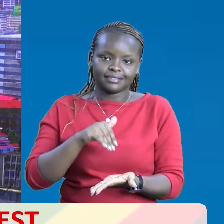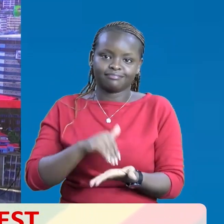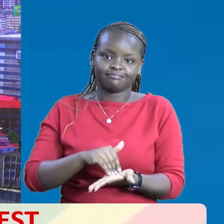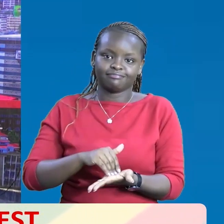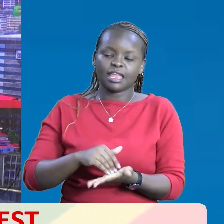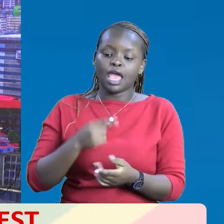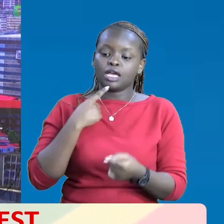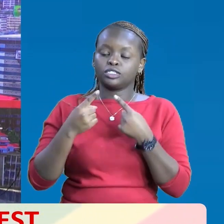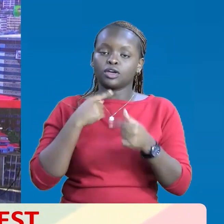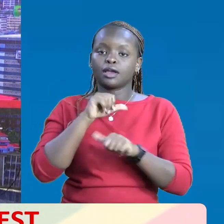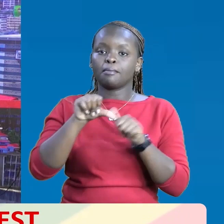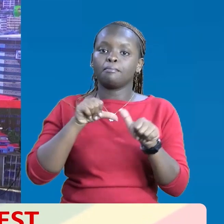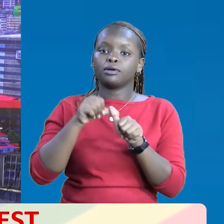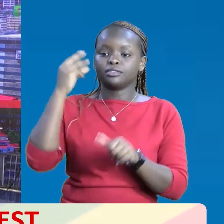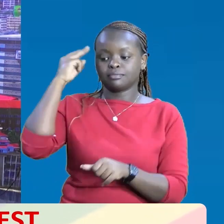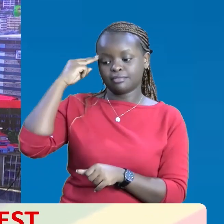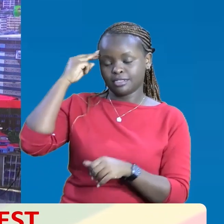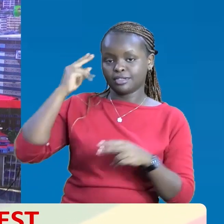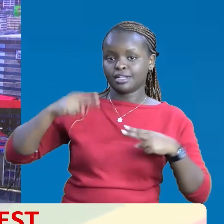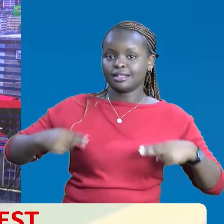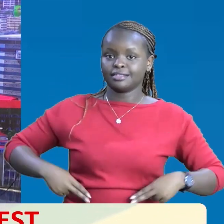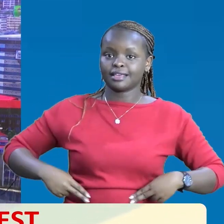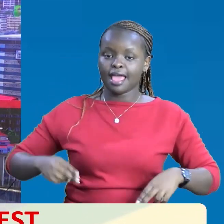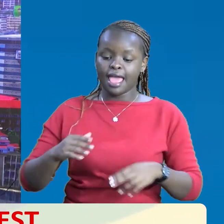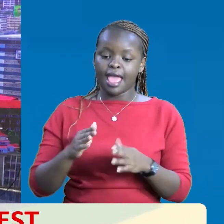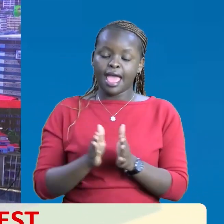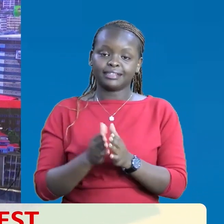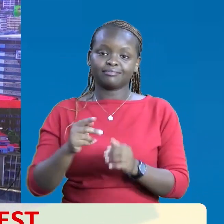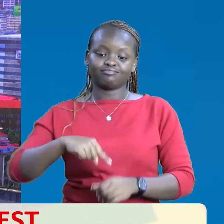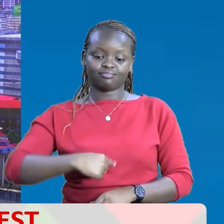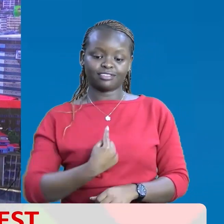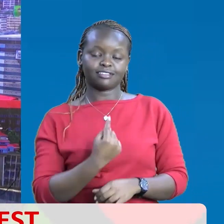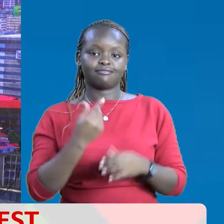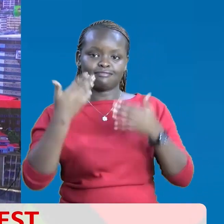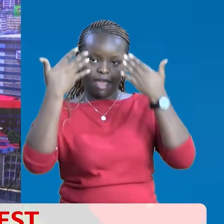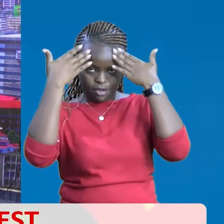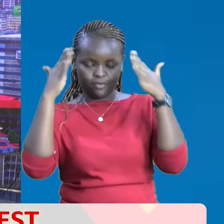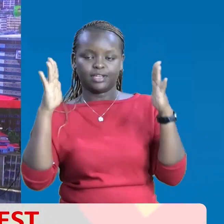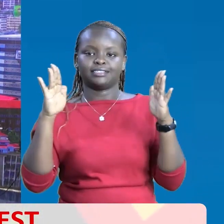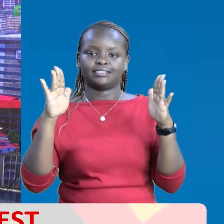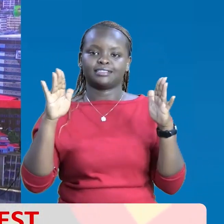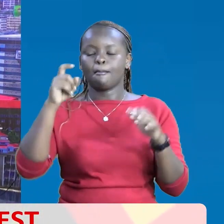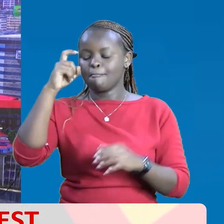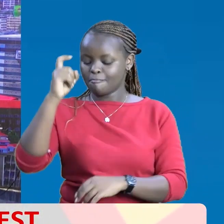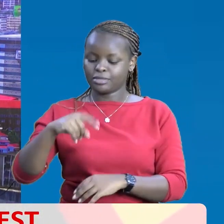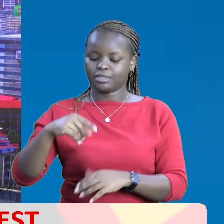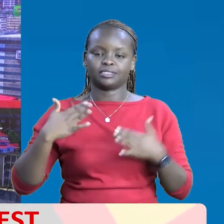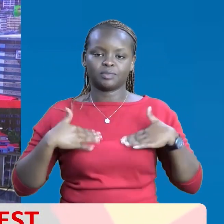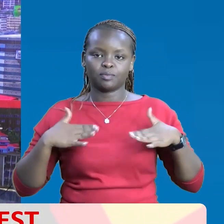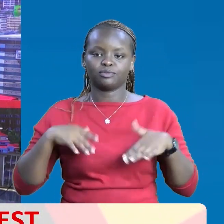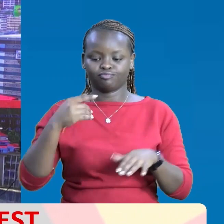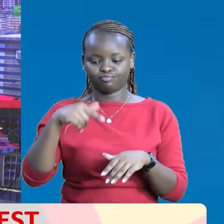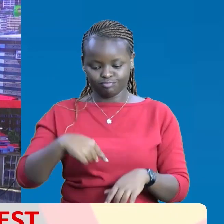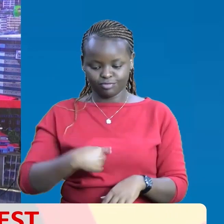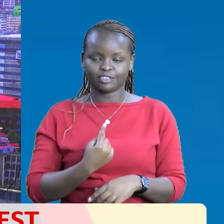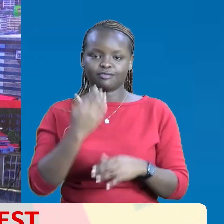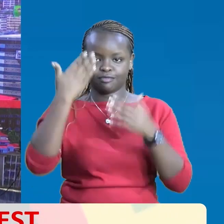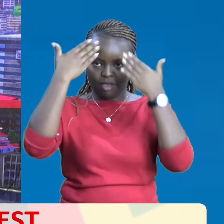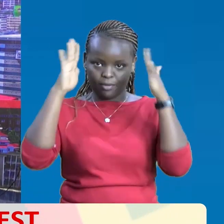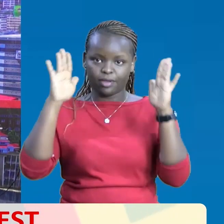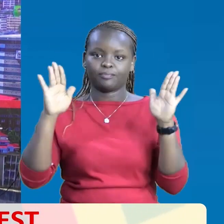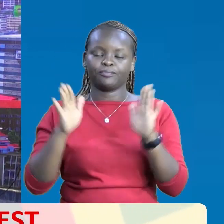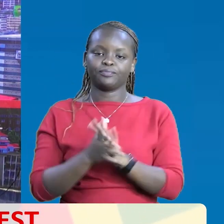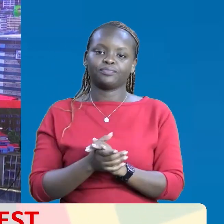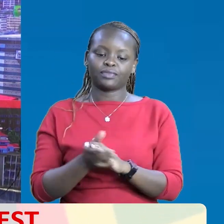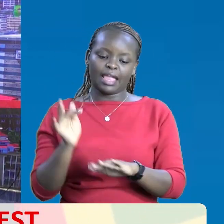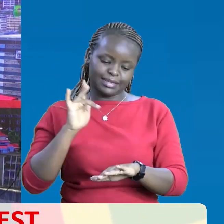about mental health and also self-awareness because lazima watu watambue. Lazima. Ama ni aje? Kwanza unajua at least mental health tumeitouch